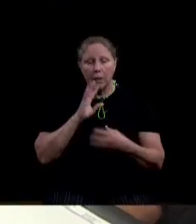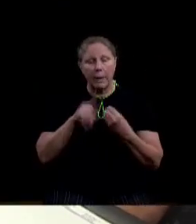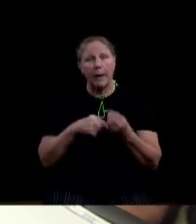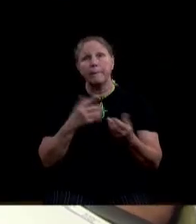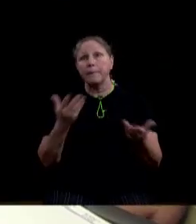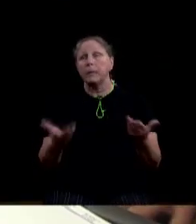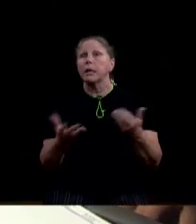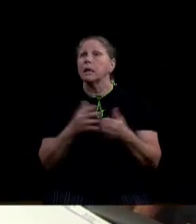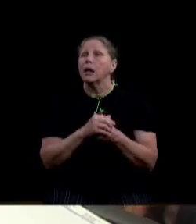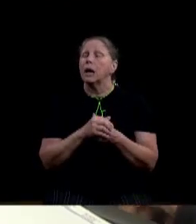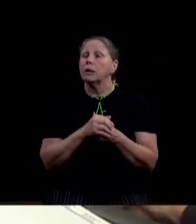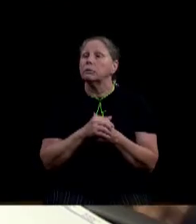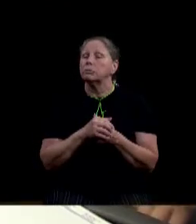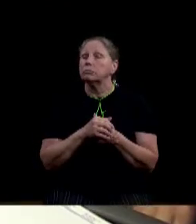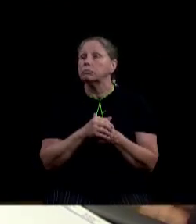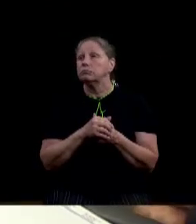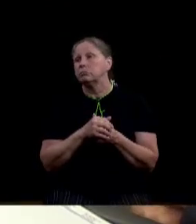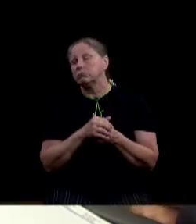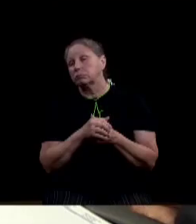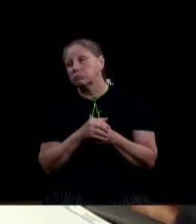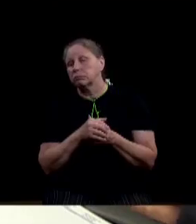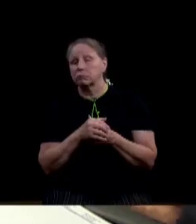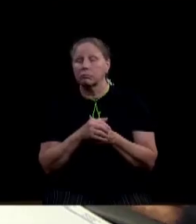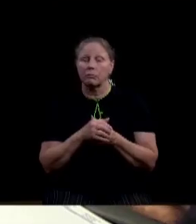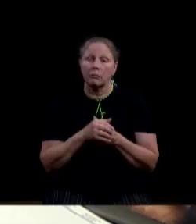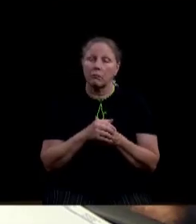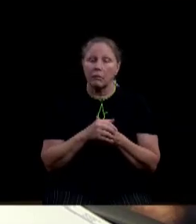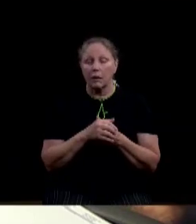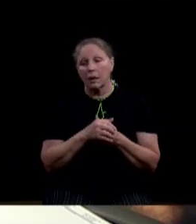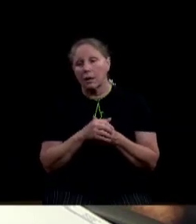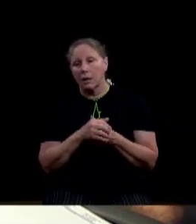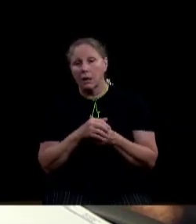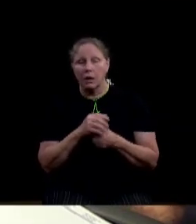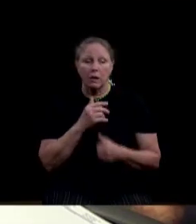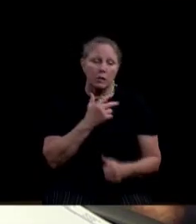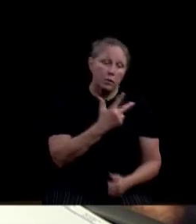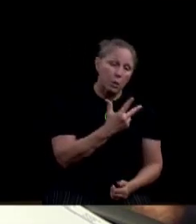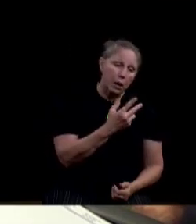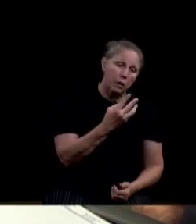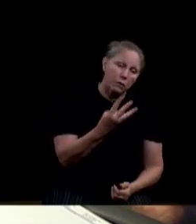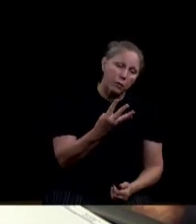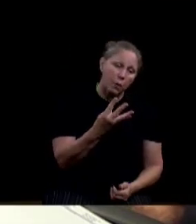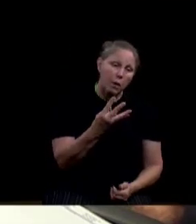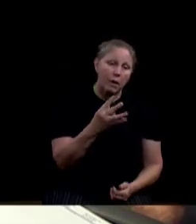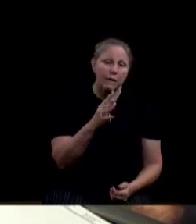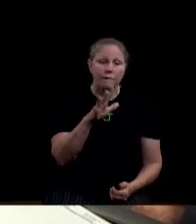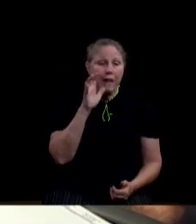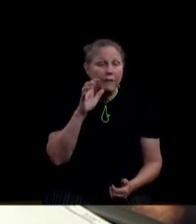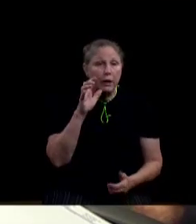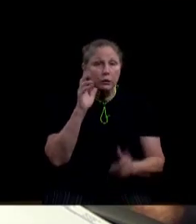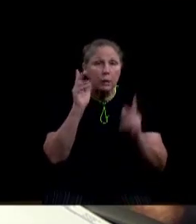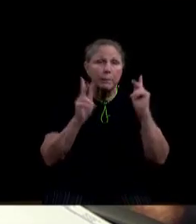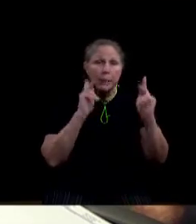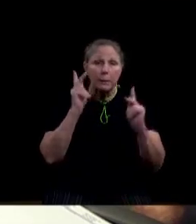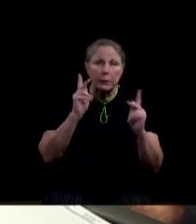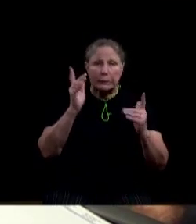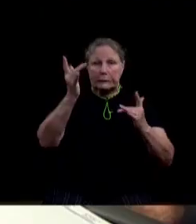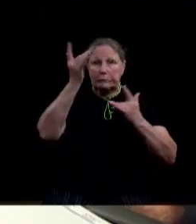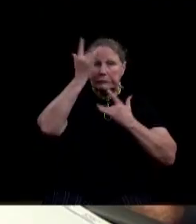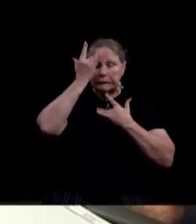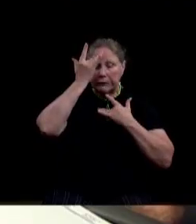instead of 300, 400, 500 cases in the county, you need